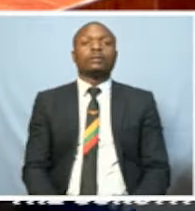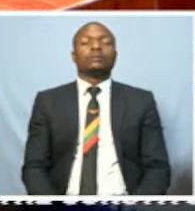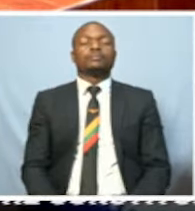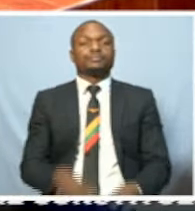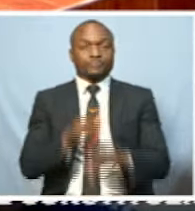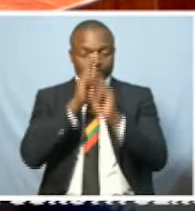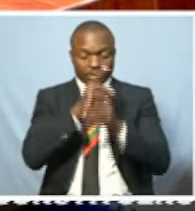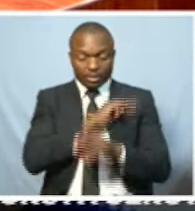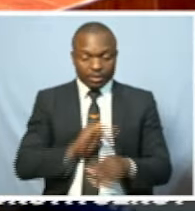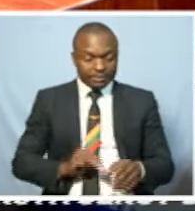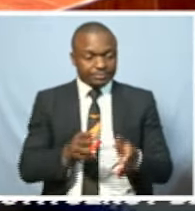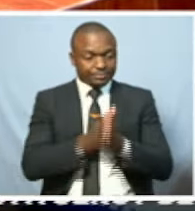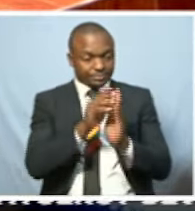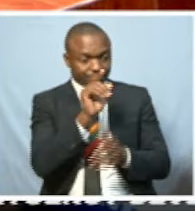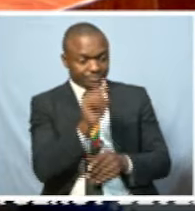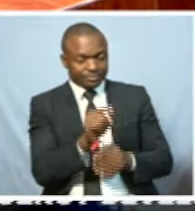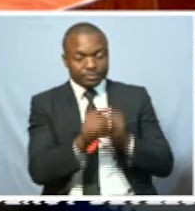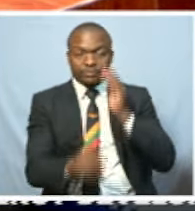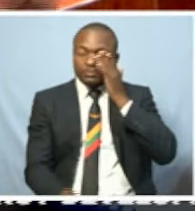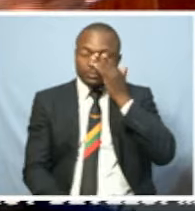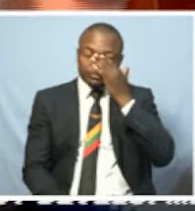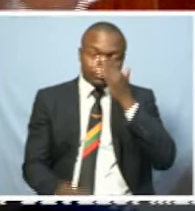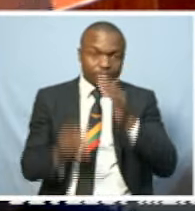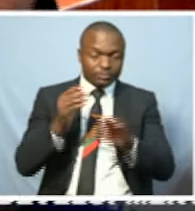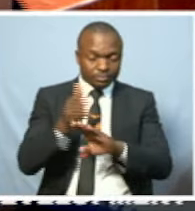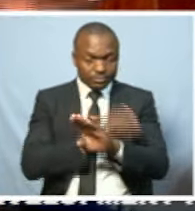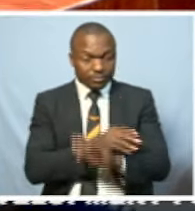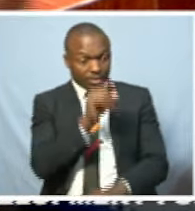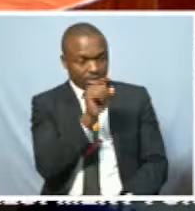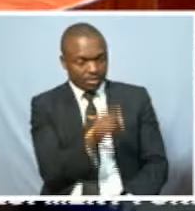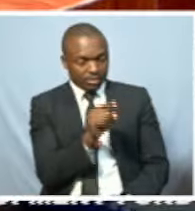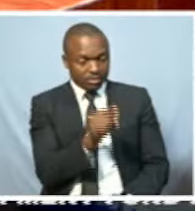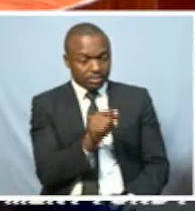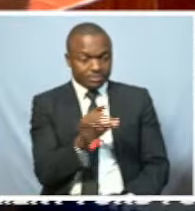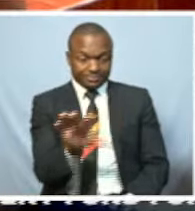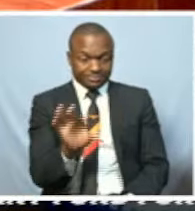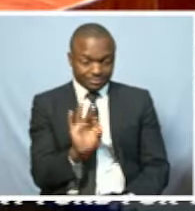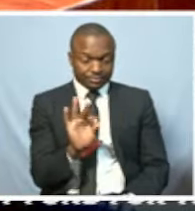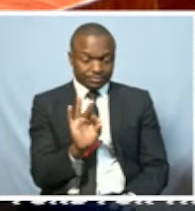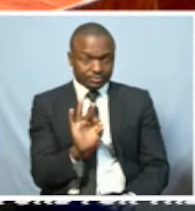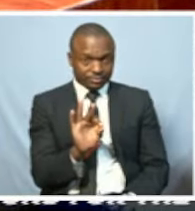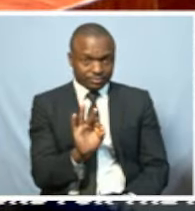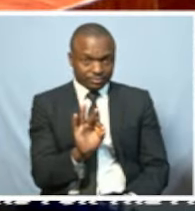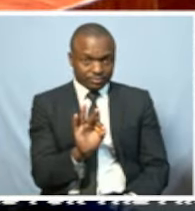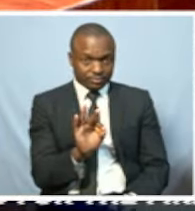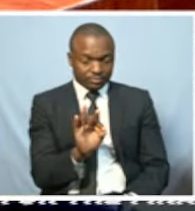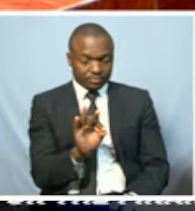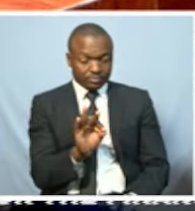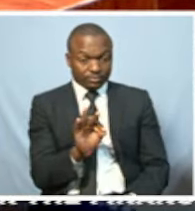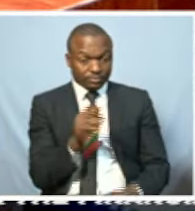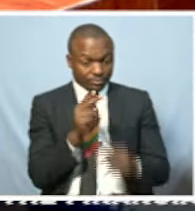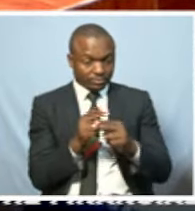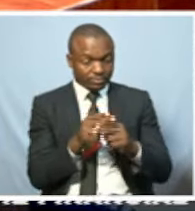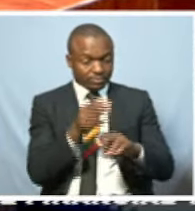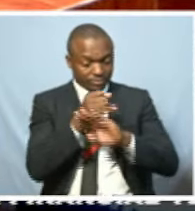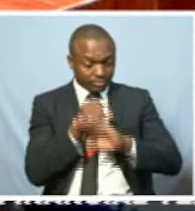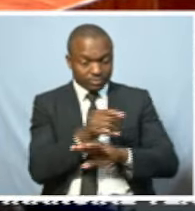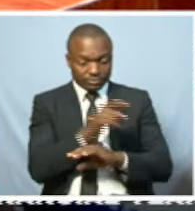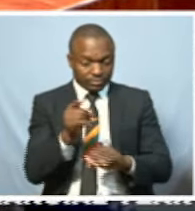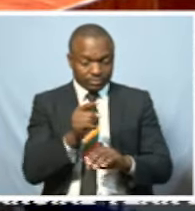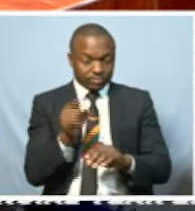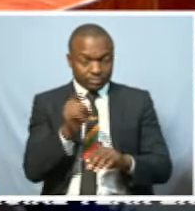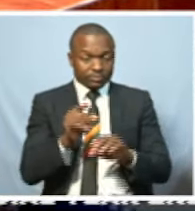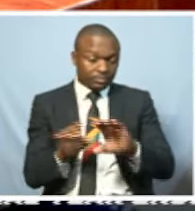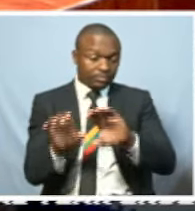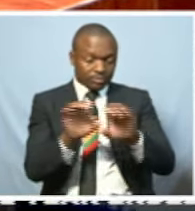member is asking you, before you picked their name to invite them to bid, did you undertake due